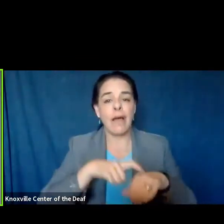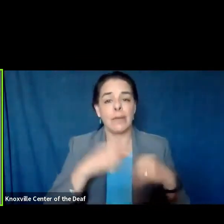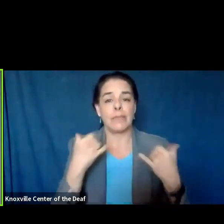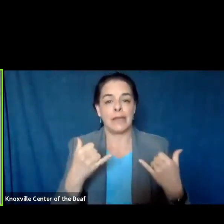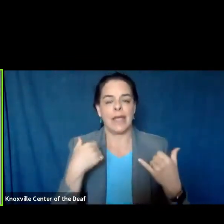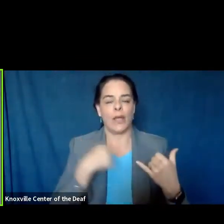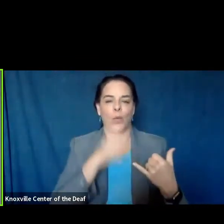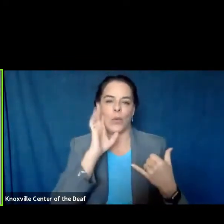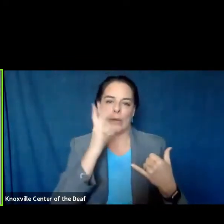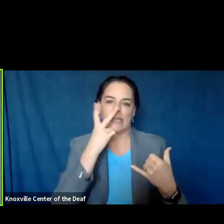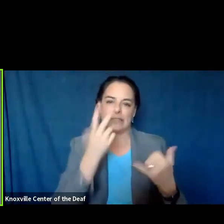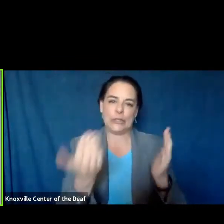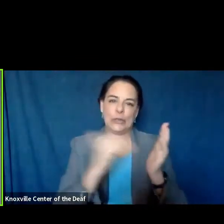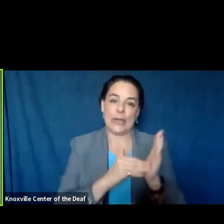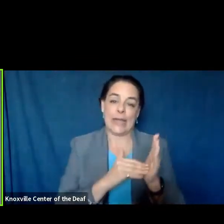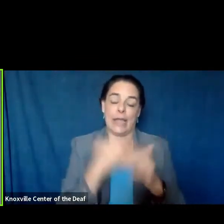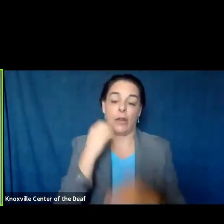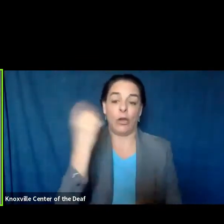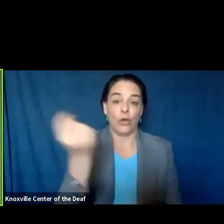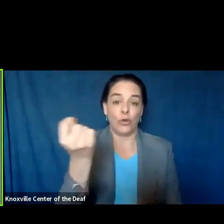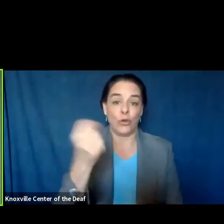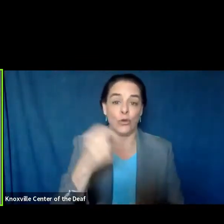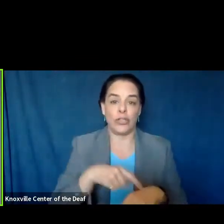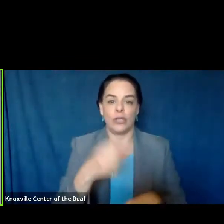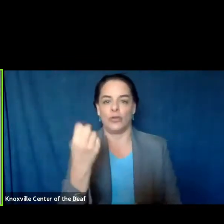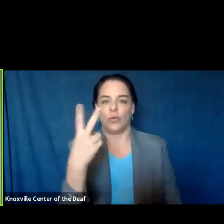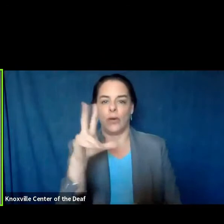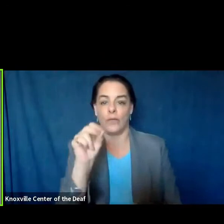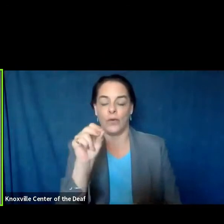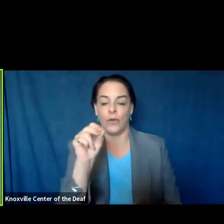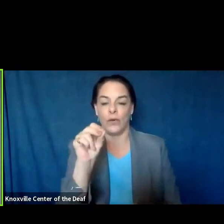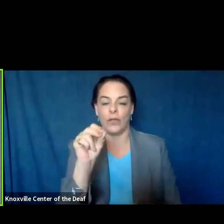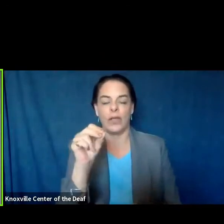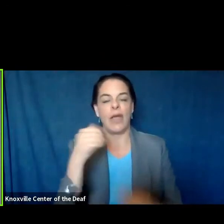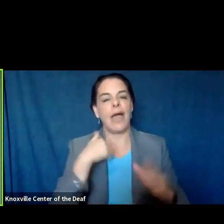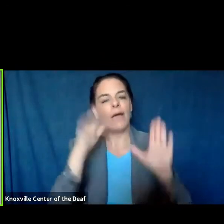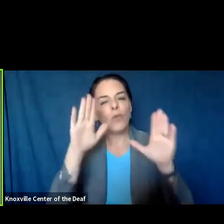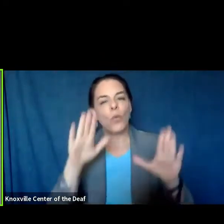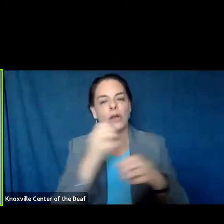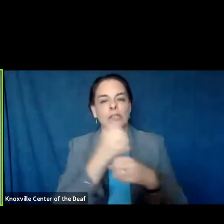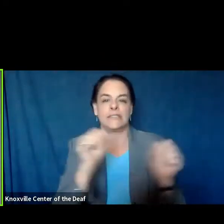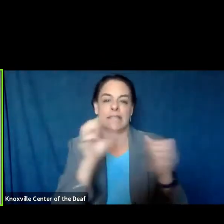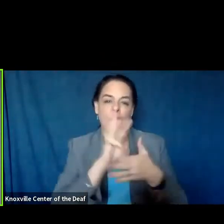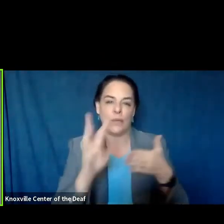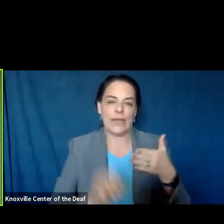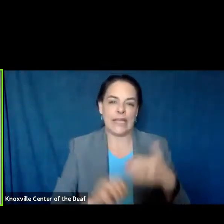and we will see you again on Tuesday at 12:30. We hope you have a great and safe weekend.